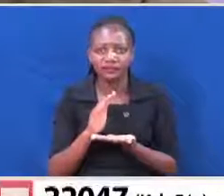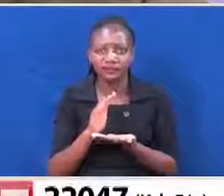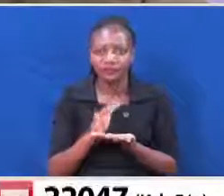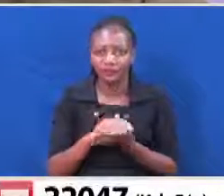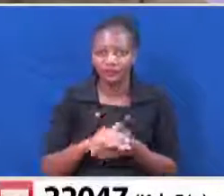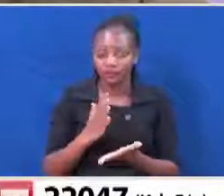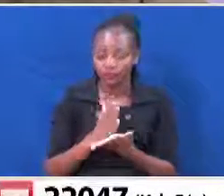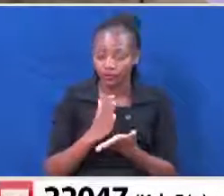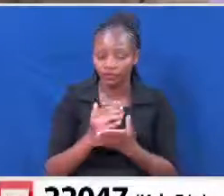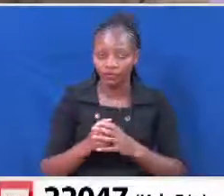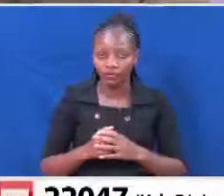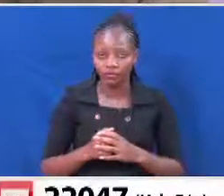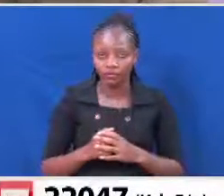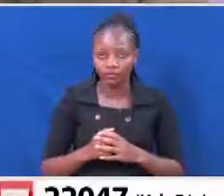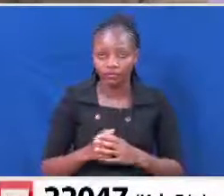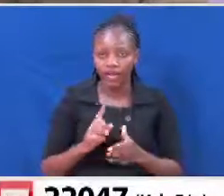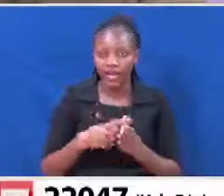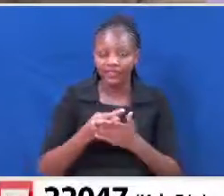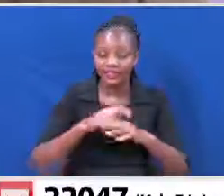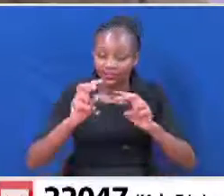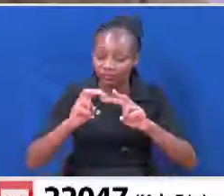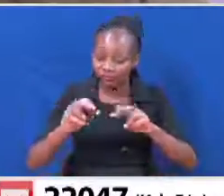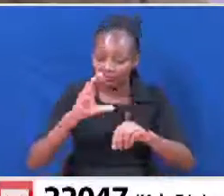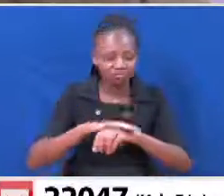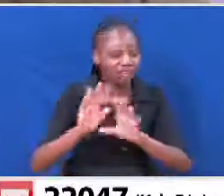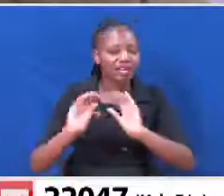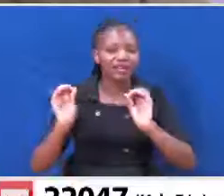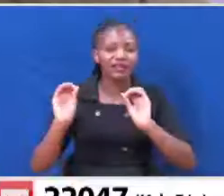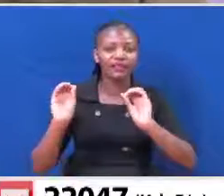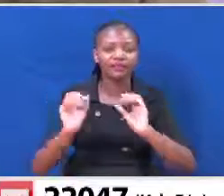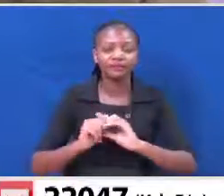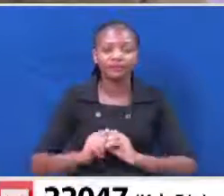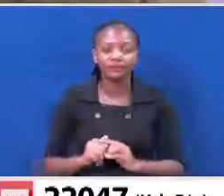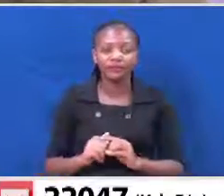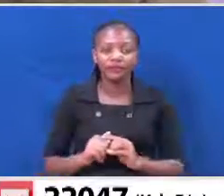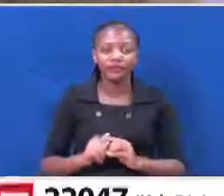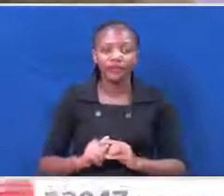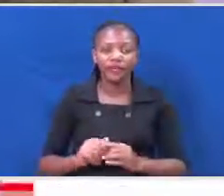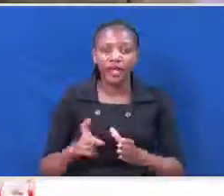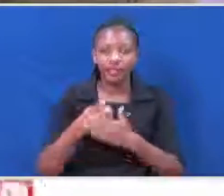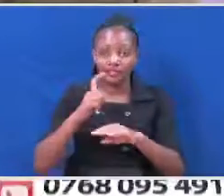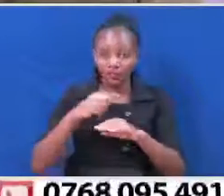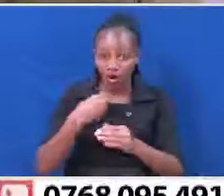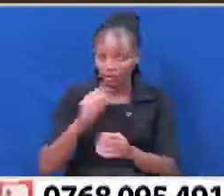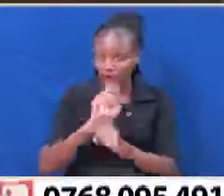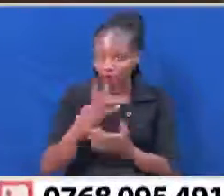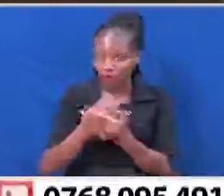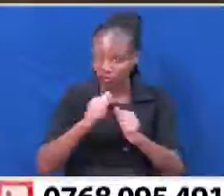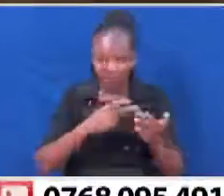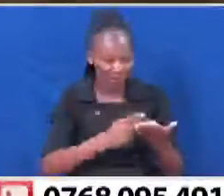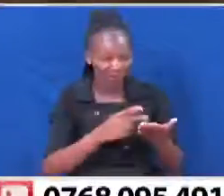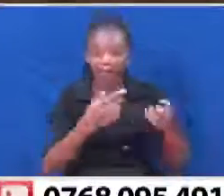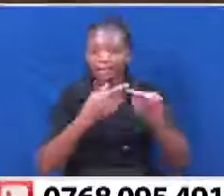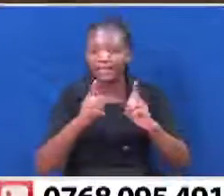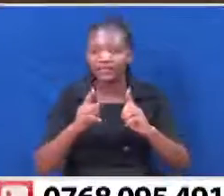ya kuuza kwa bei ya juu. So ukitafuta unapata hakuna. Na lakini ukiwa na pesa mingi utauziwa.